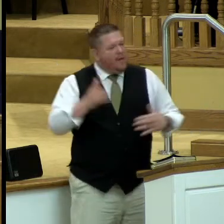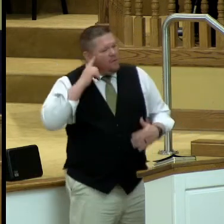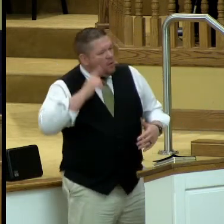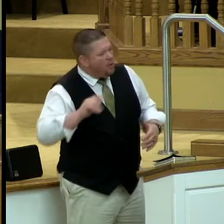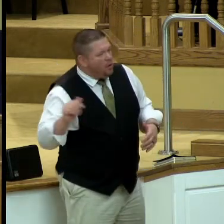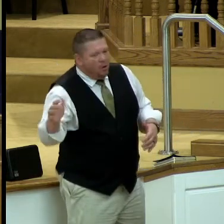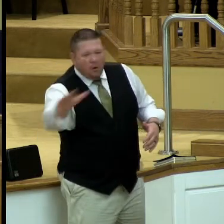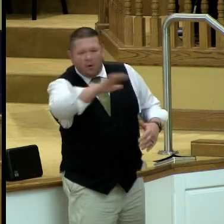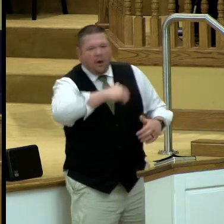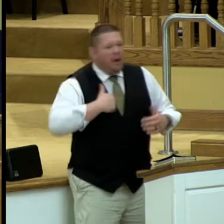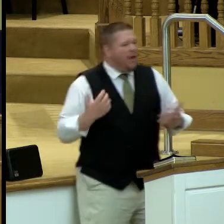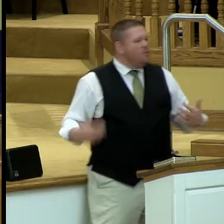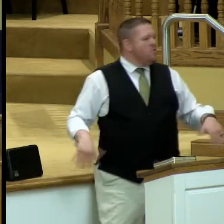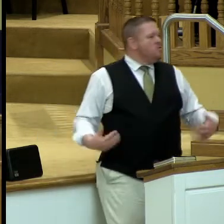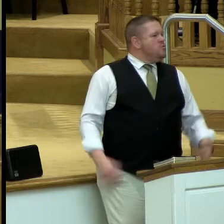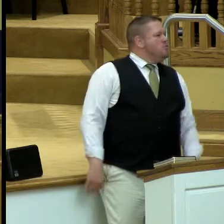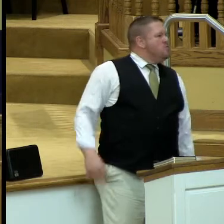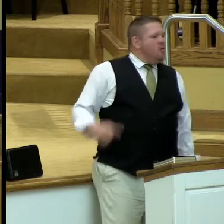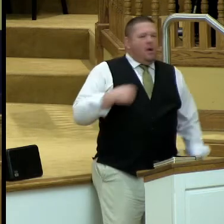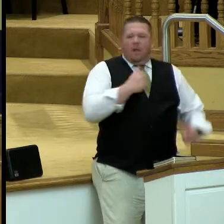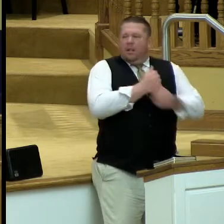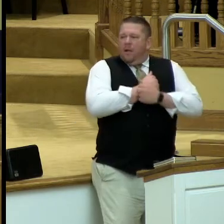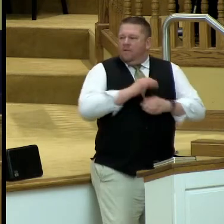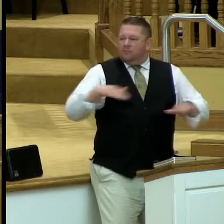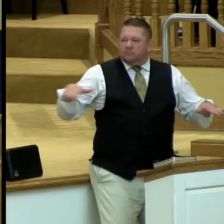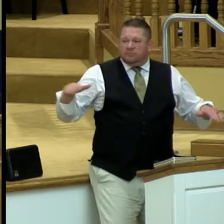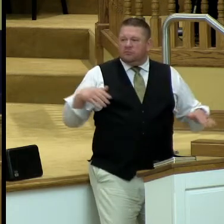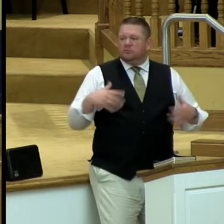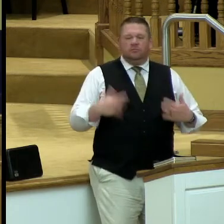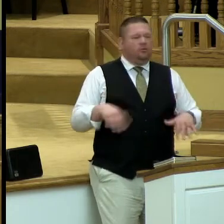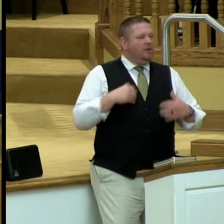the Lord's got in store for y'all. I don't know if y'all have realized yet, I love young people.